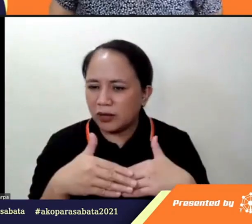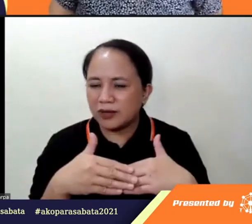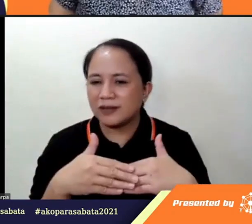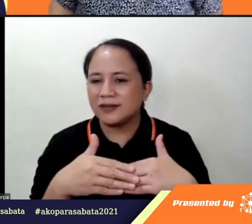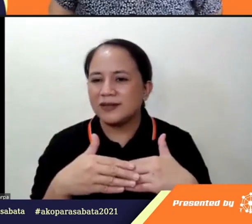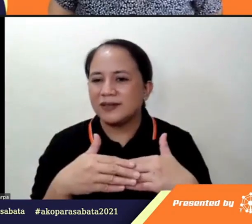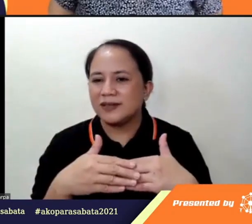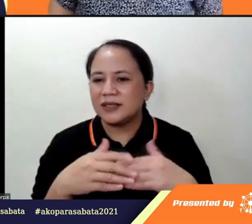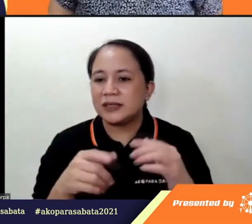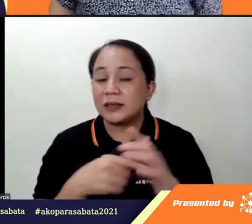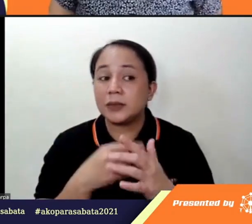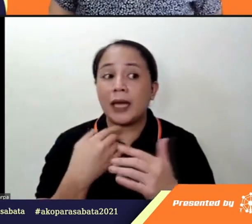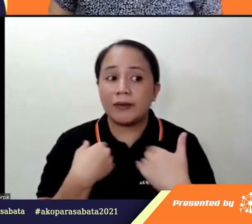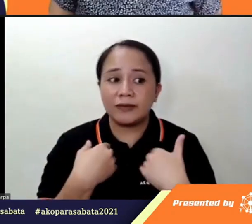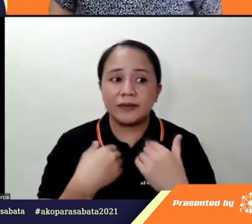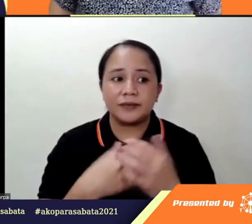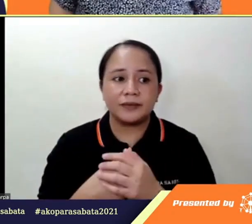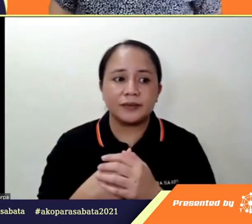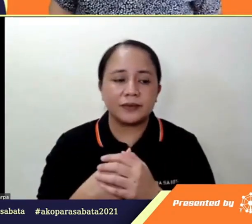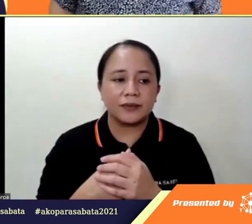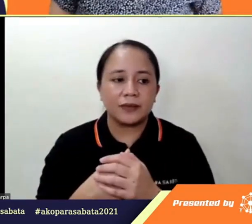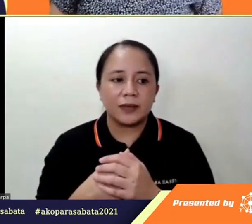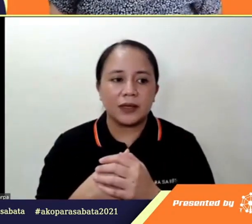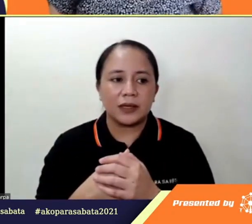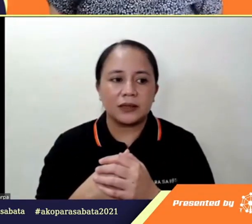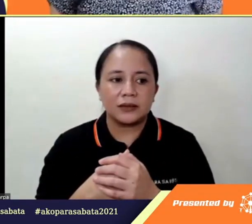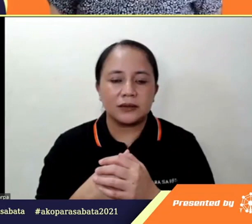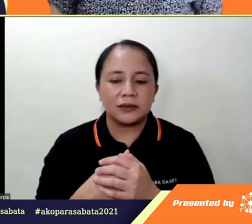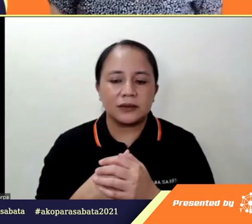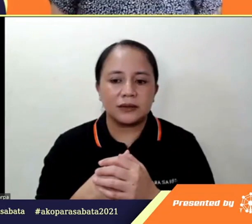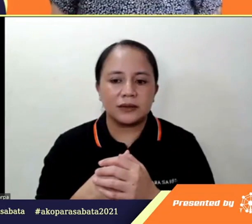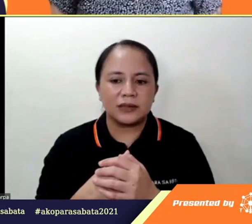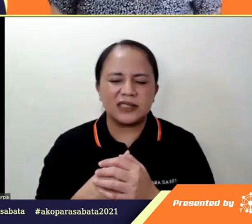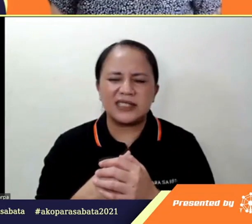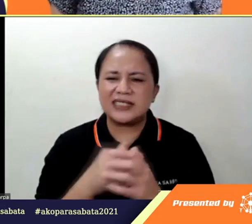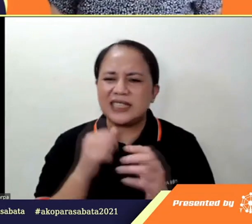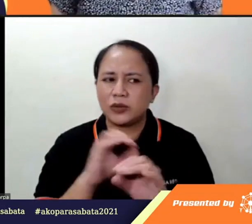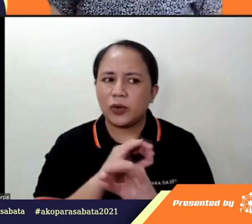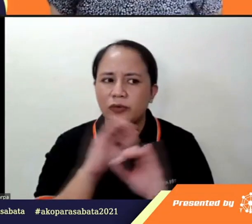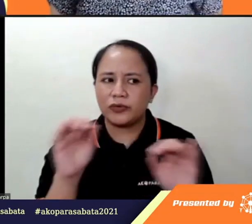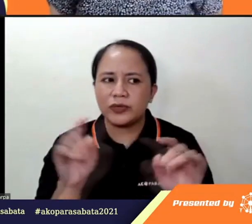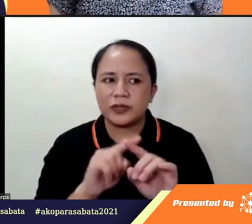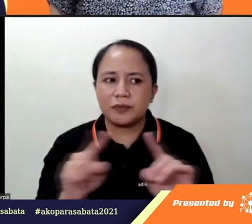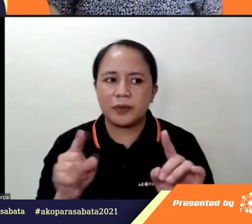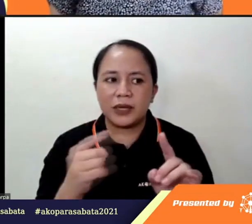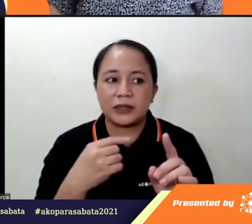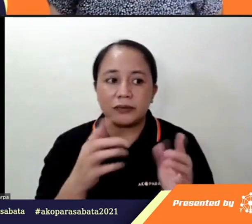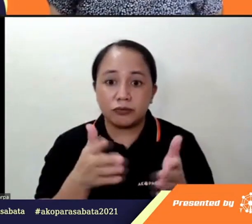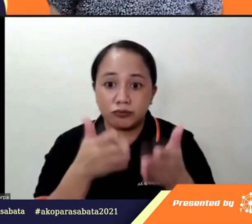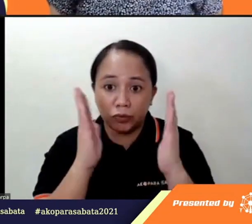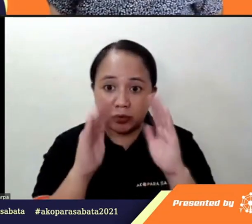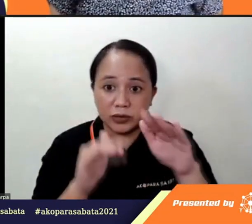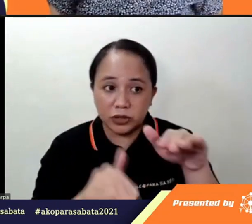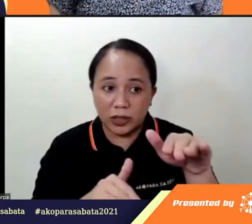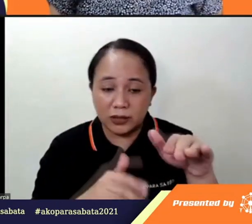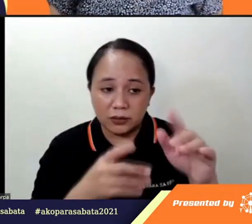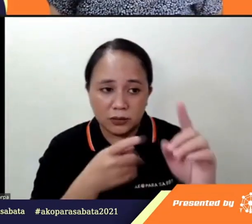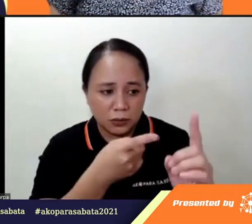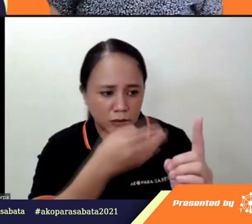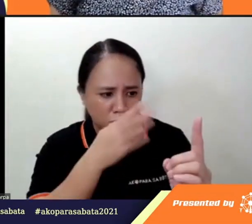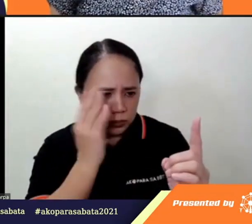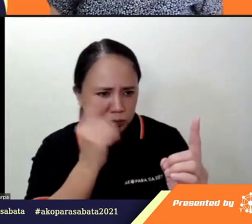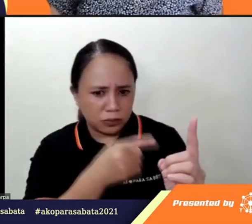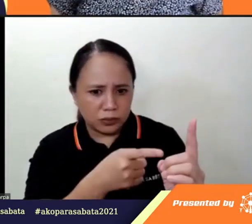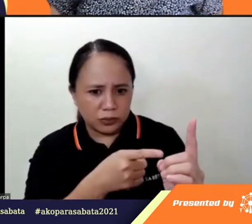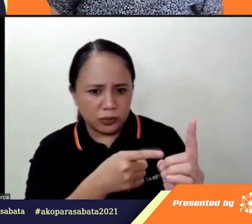so minsan ganon. Minsan, hindi obvious. Hindi necessarily obvious, but if you pay attention to the child, di ba? If you pay